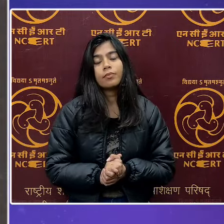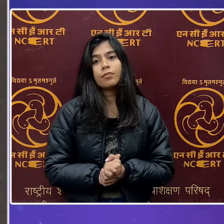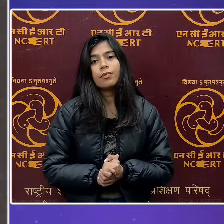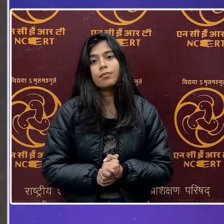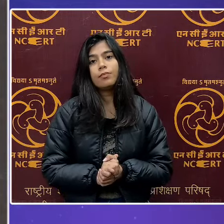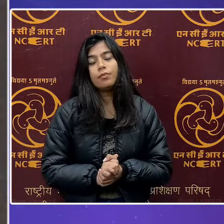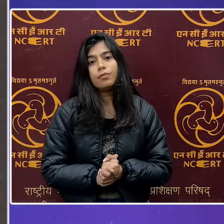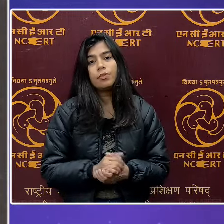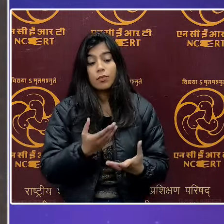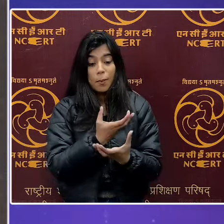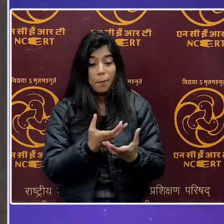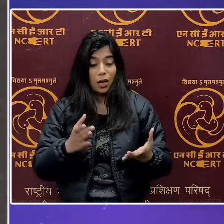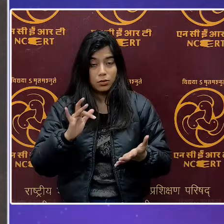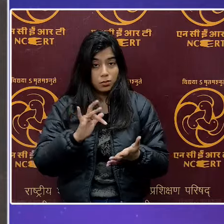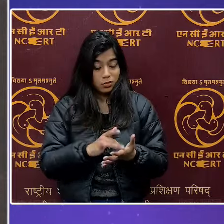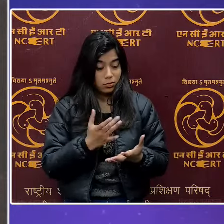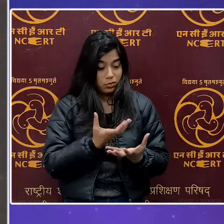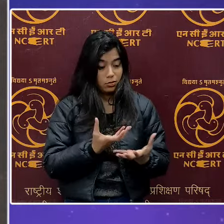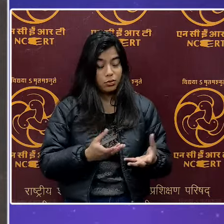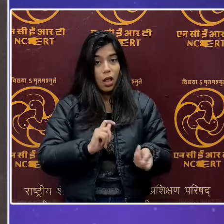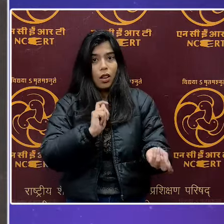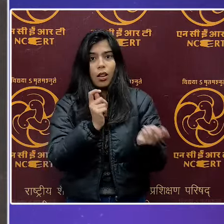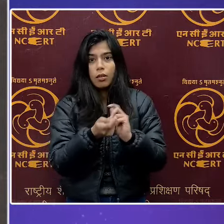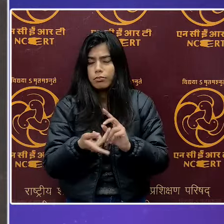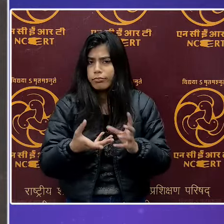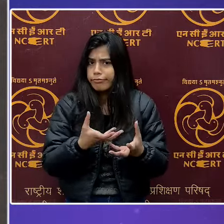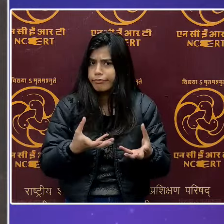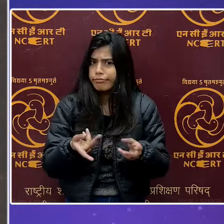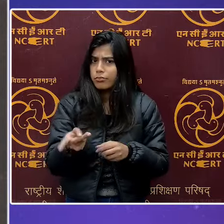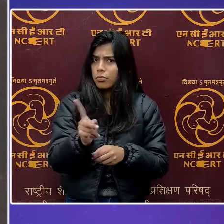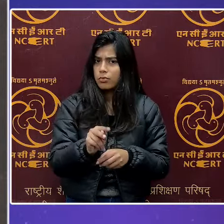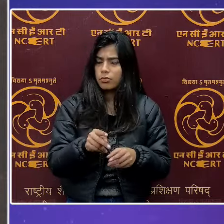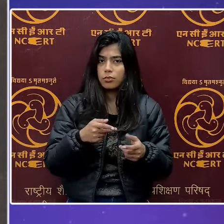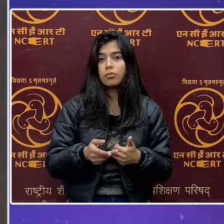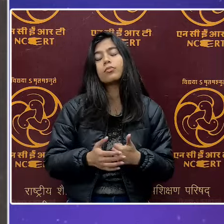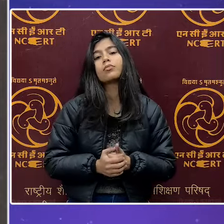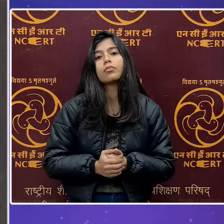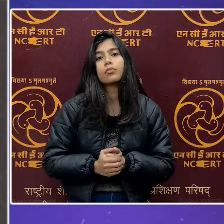When the particle comes here, draw perpendicular again. It comes to this position.